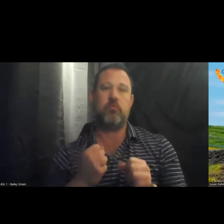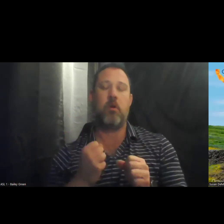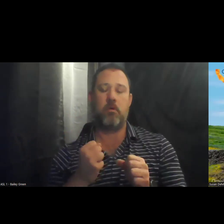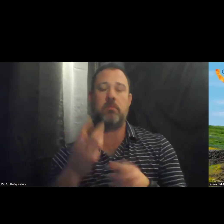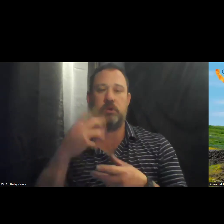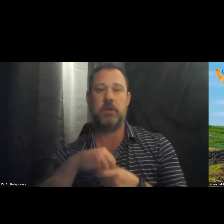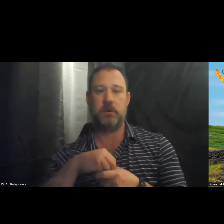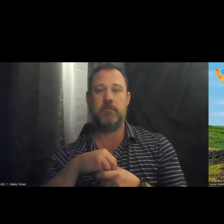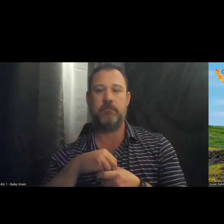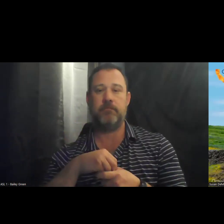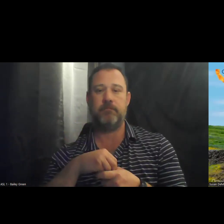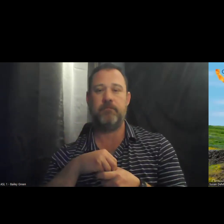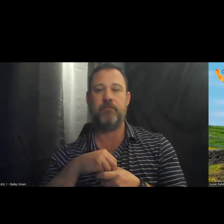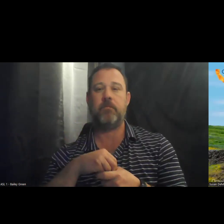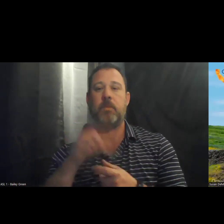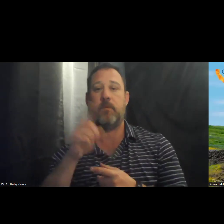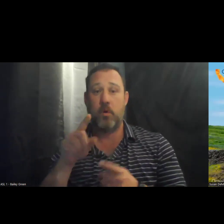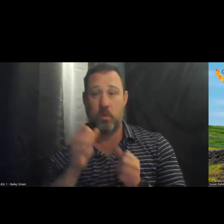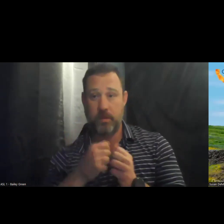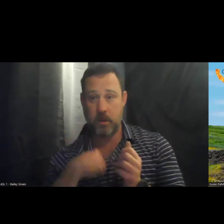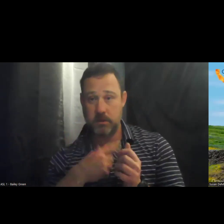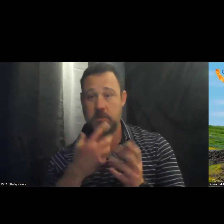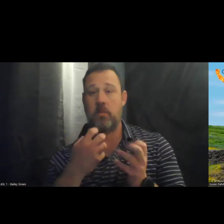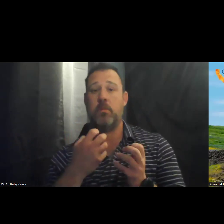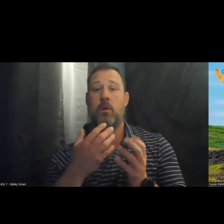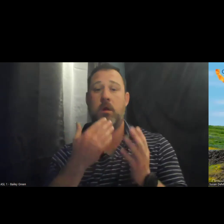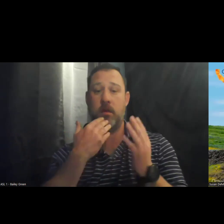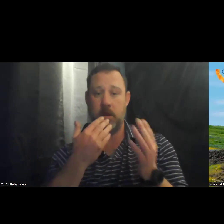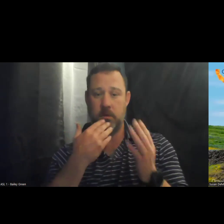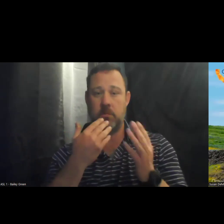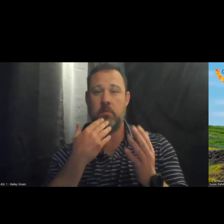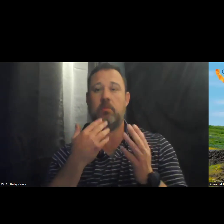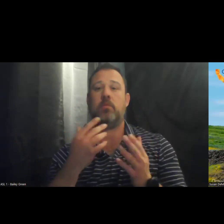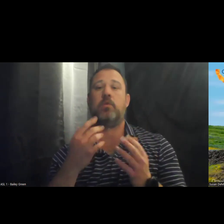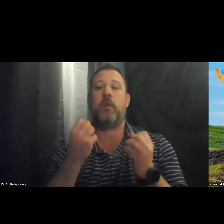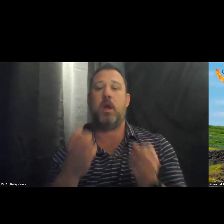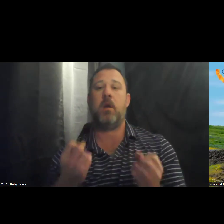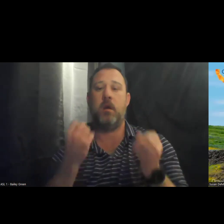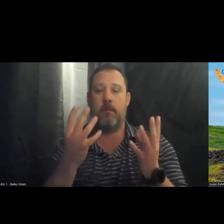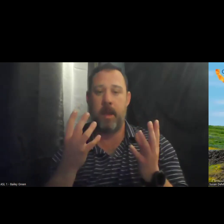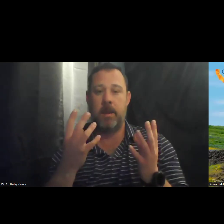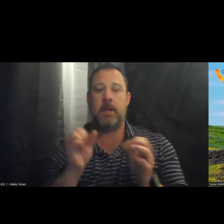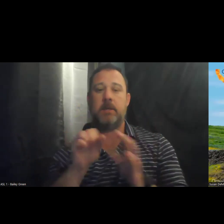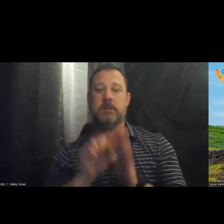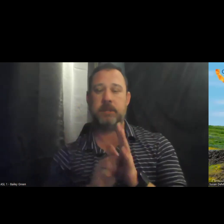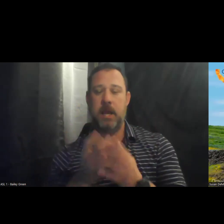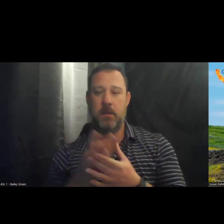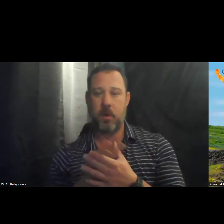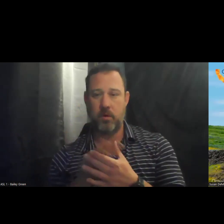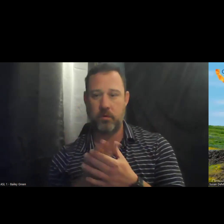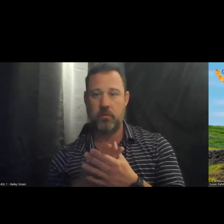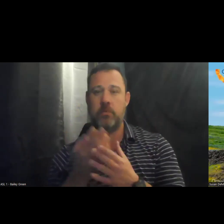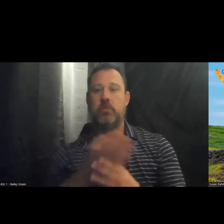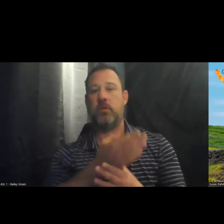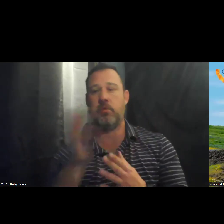substantive work. For those who are still with us, I want to extend my appreciation to our many, many state partners